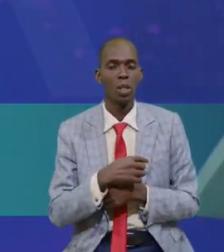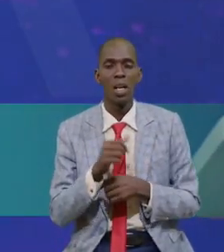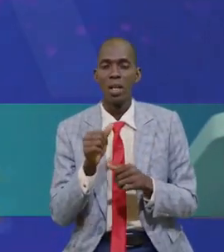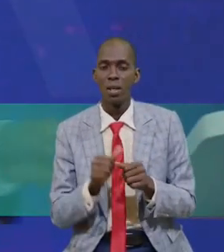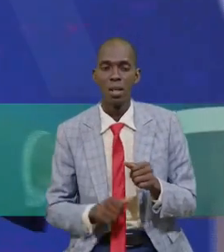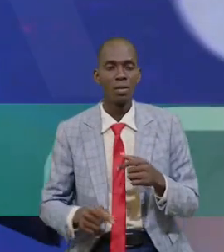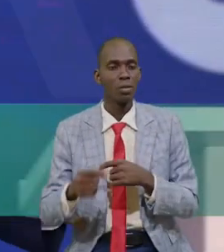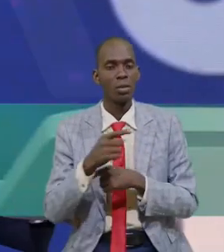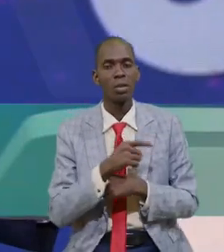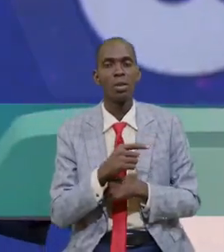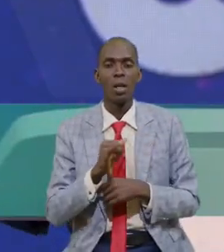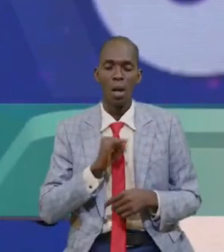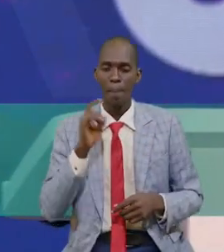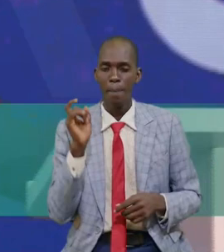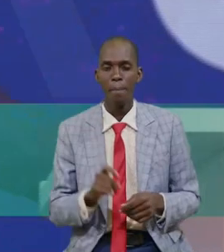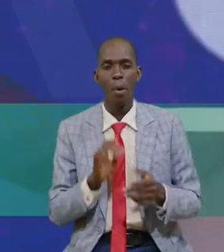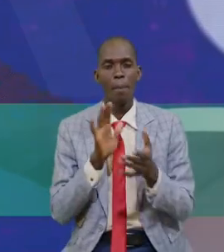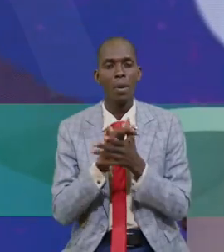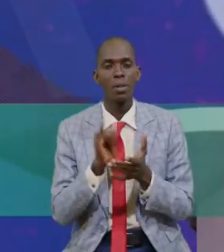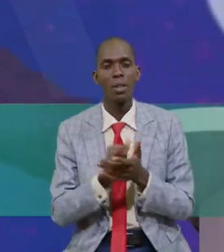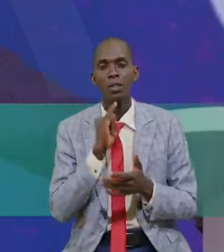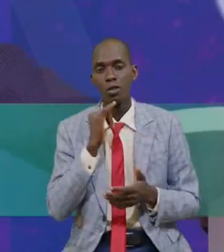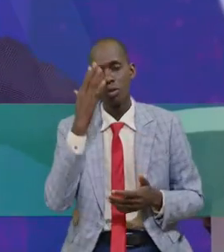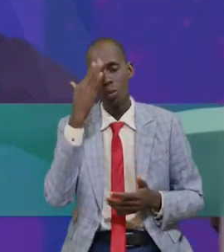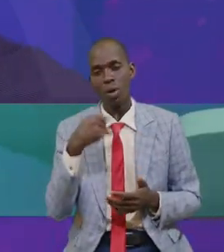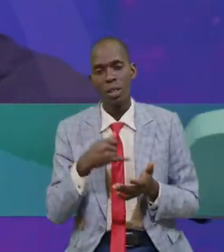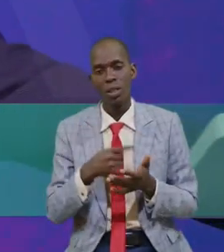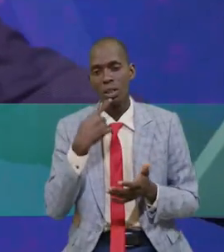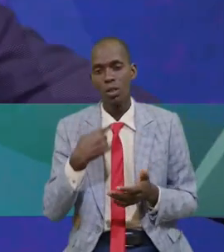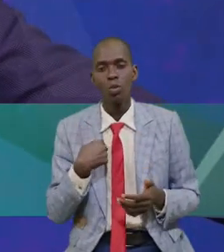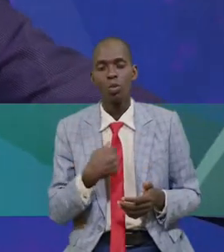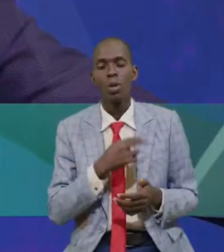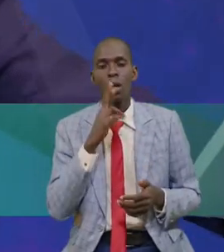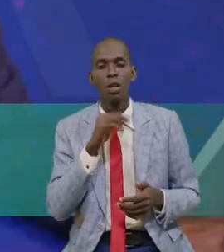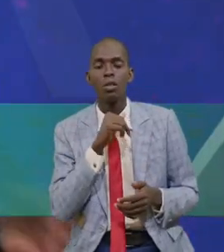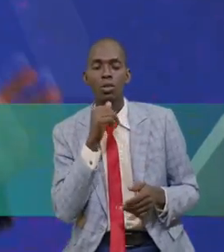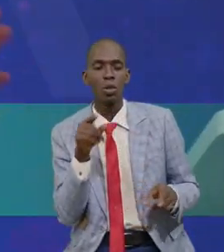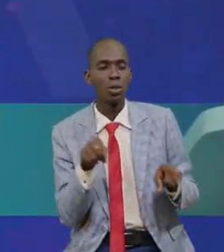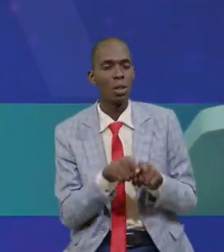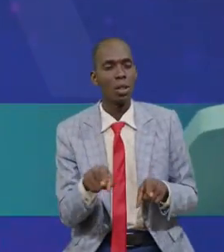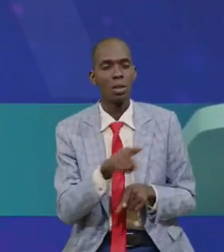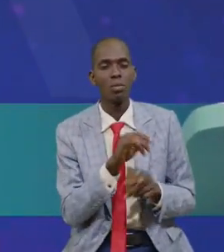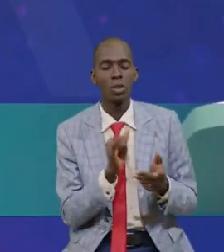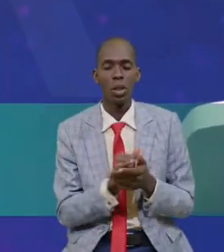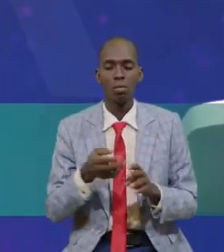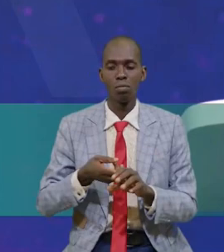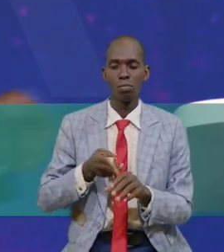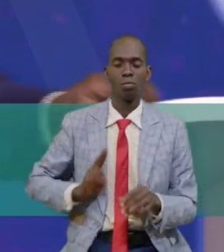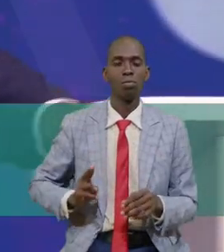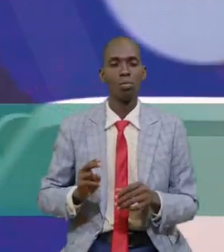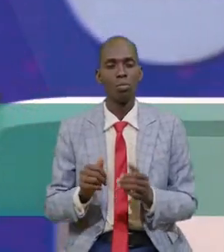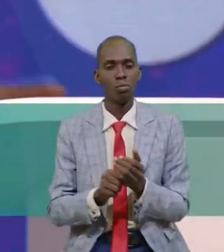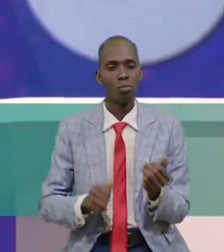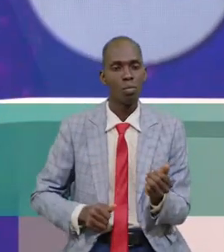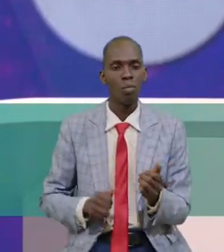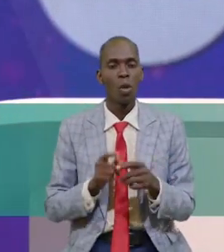I must believe." That's why it says we're not of them who draw back unto perdition, but of